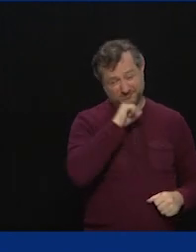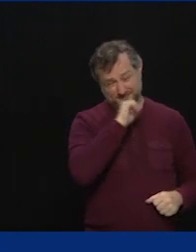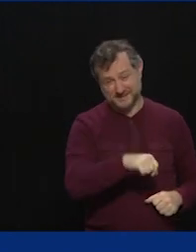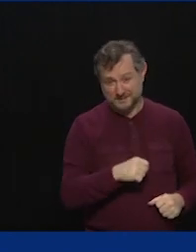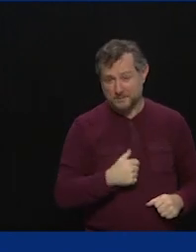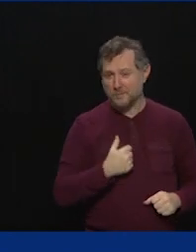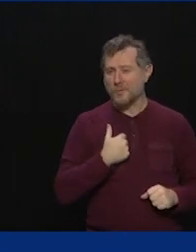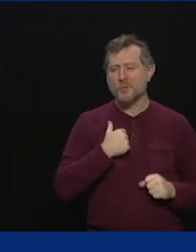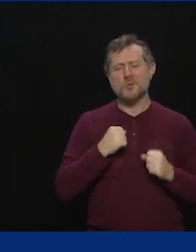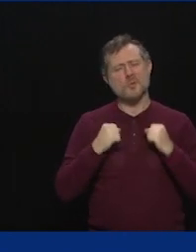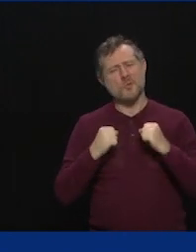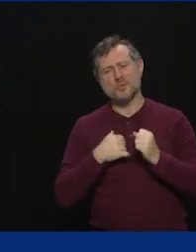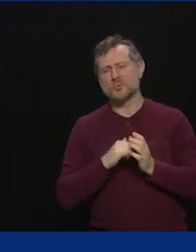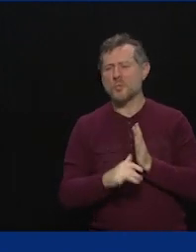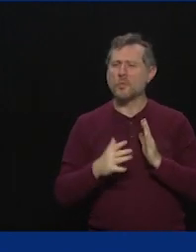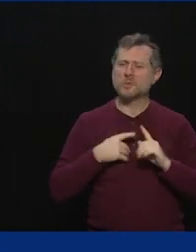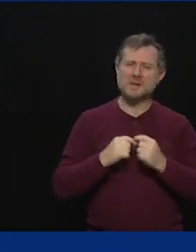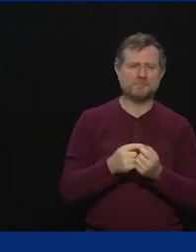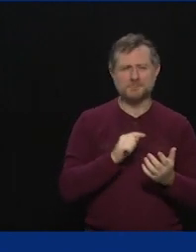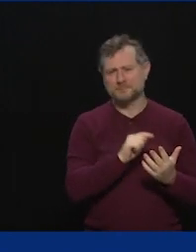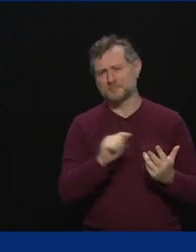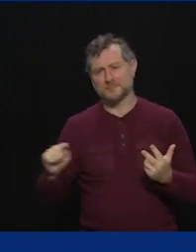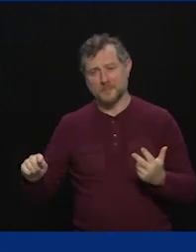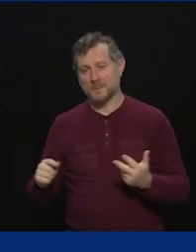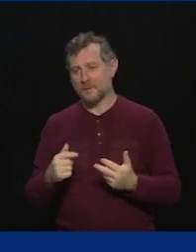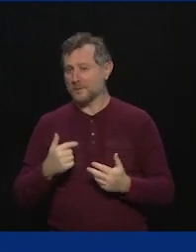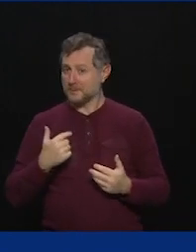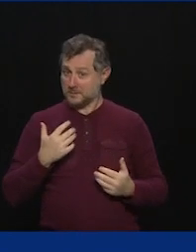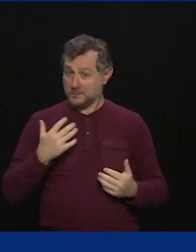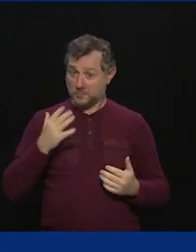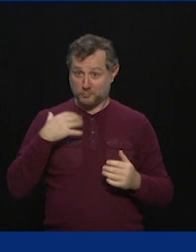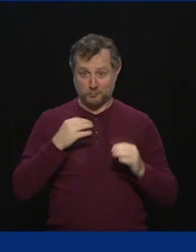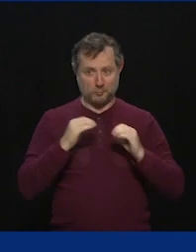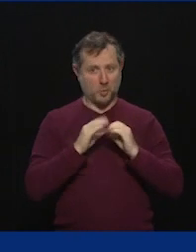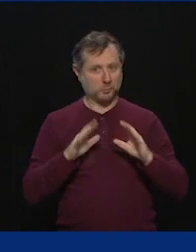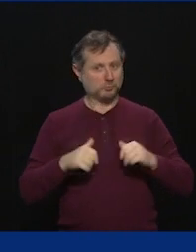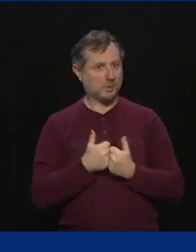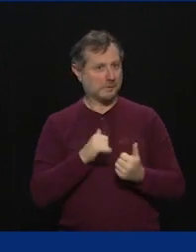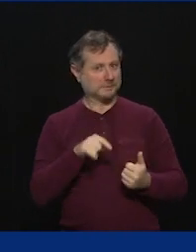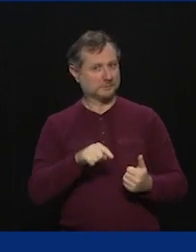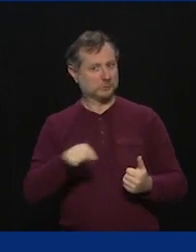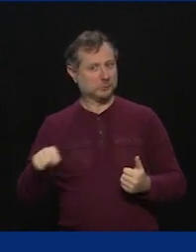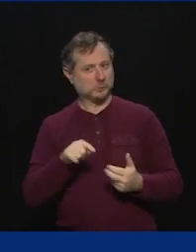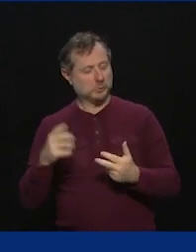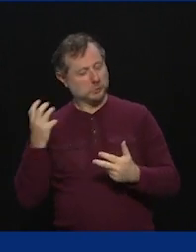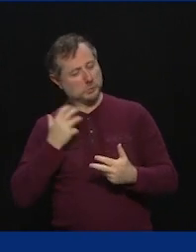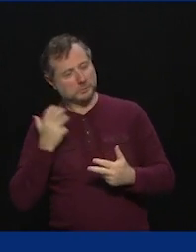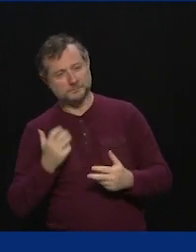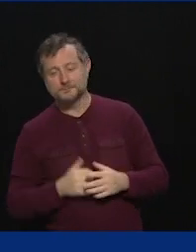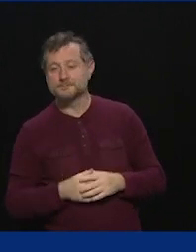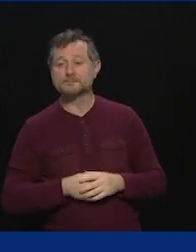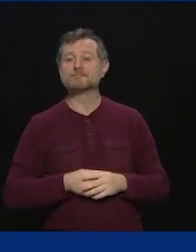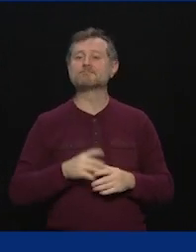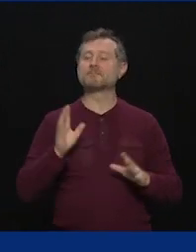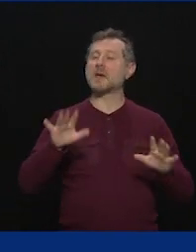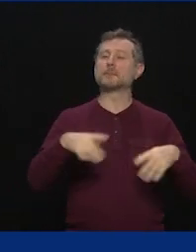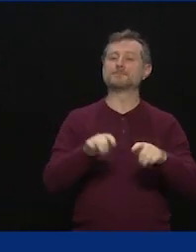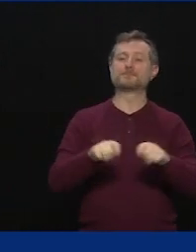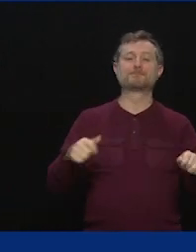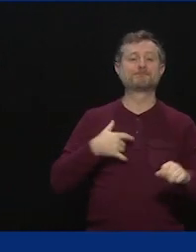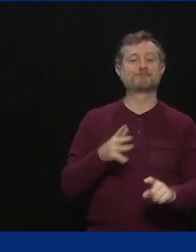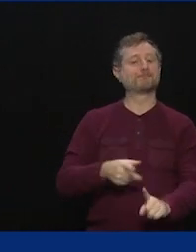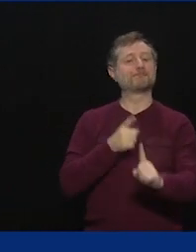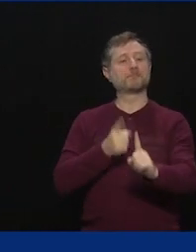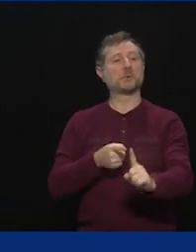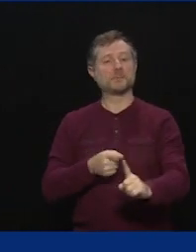we approach some more challenges this week. I'll stay tuned on that. But here's where we are. Let's wrap it up and just say we know the vaccine